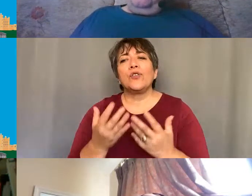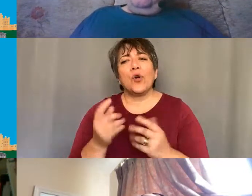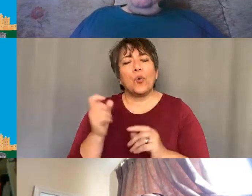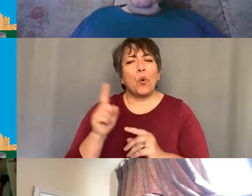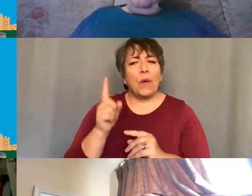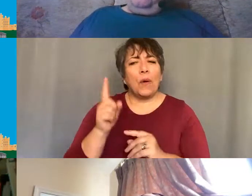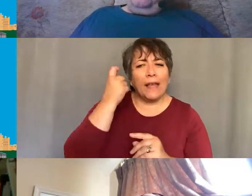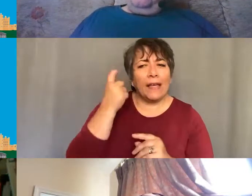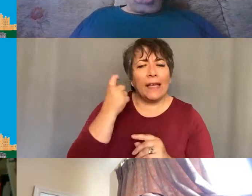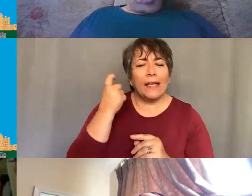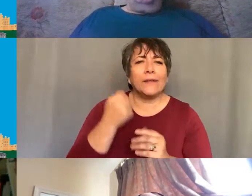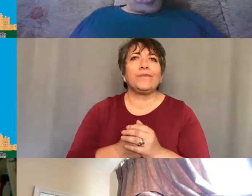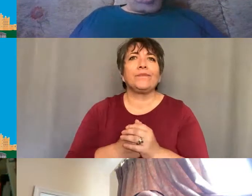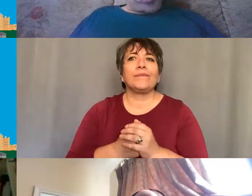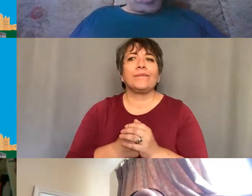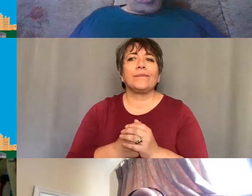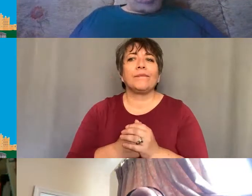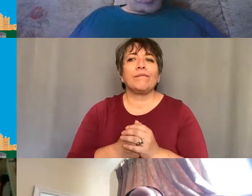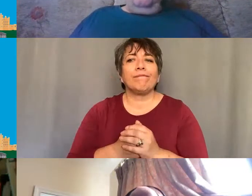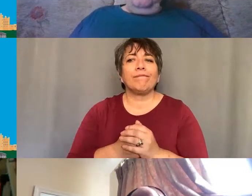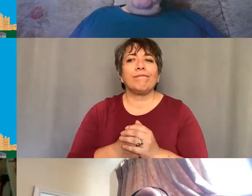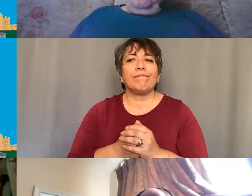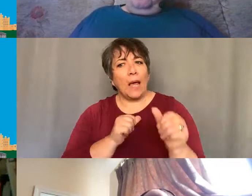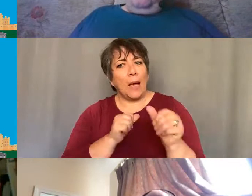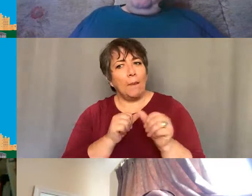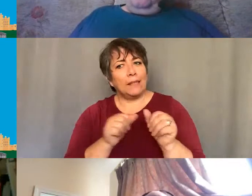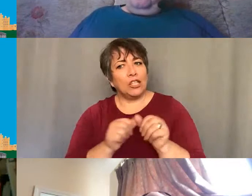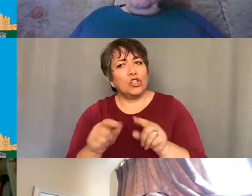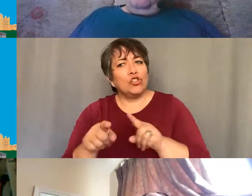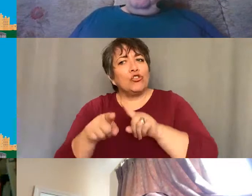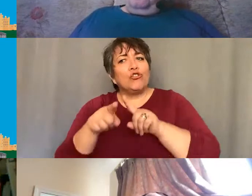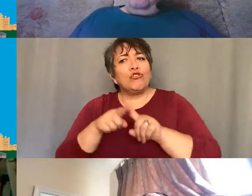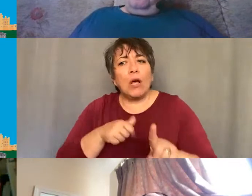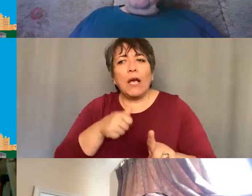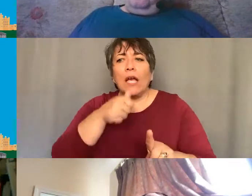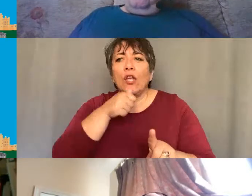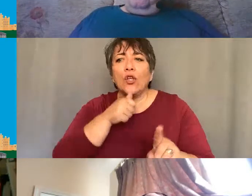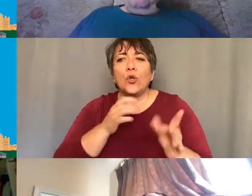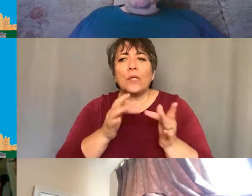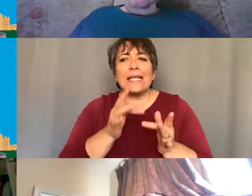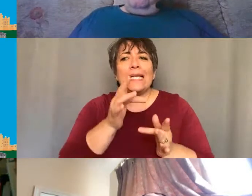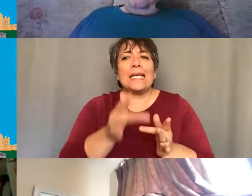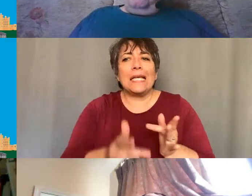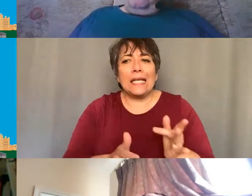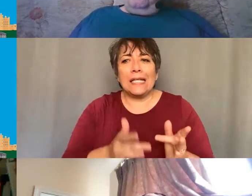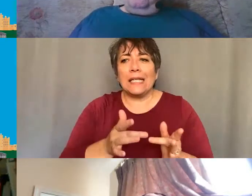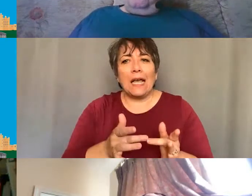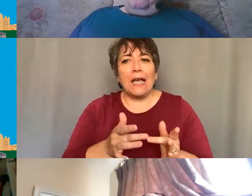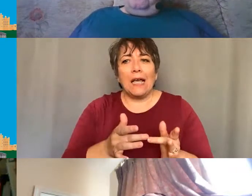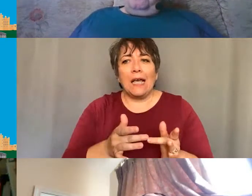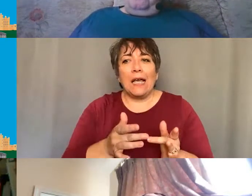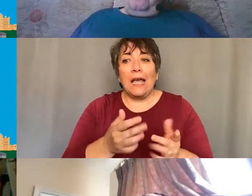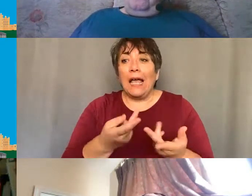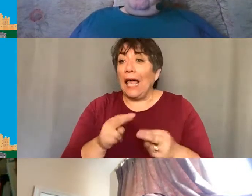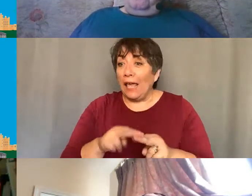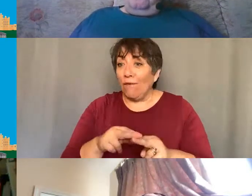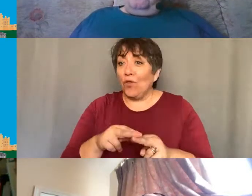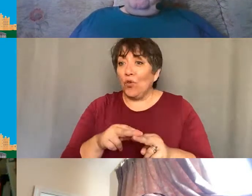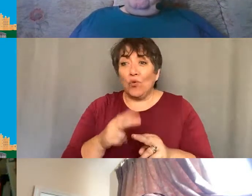is to promote the alternative ordering methods, so people who don't have to call during those times can enable